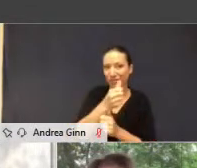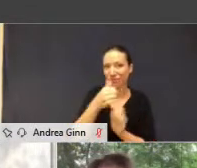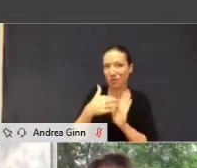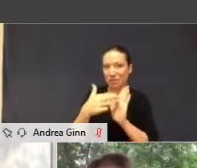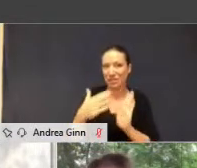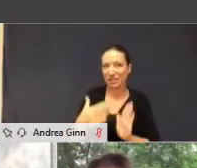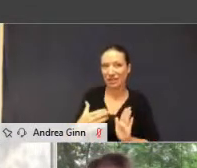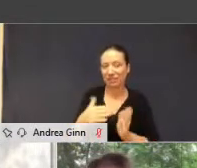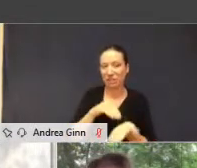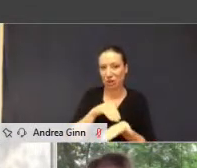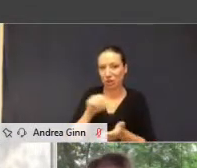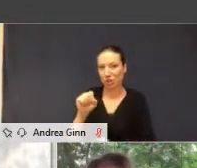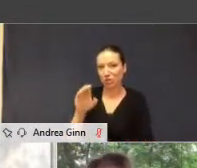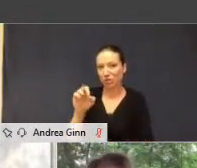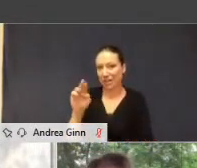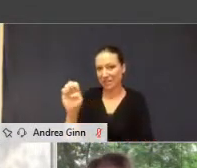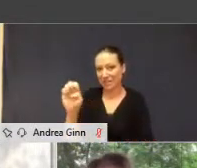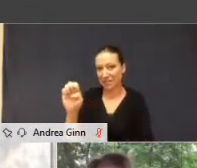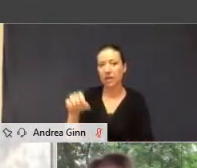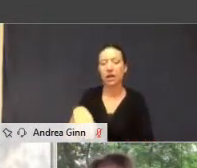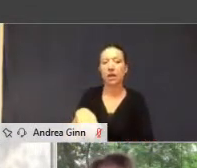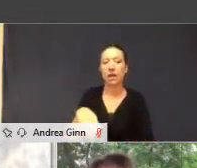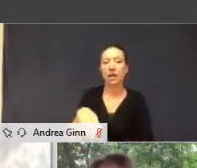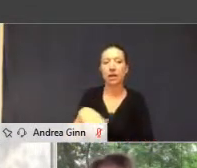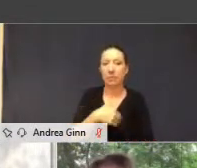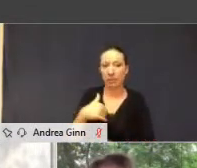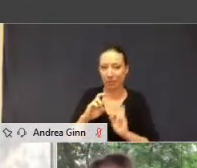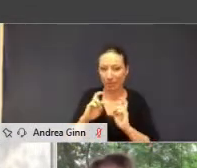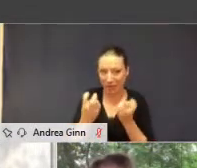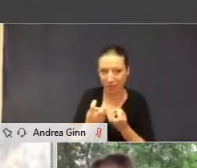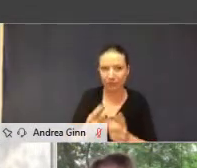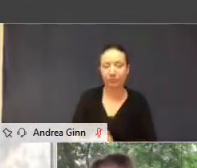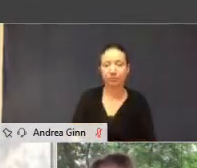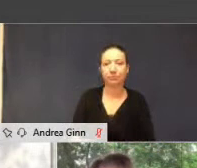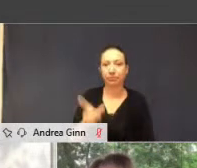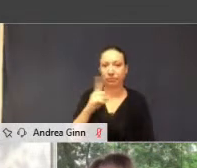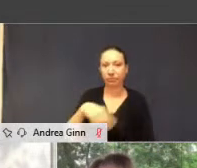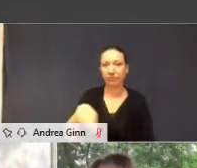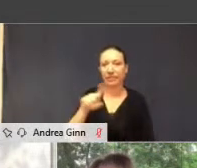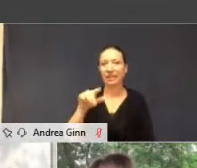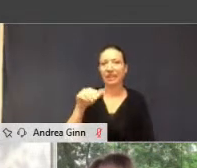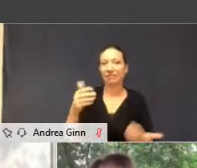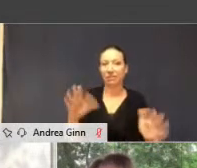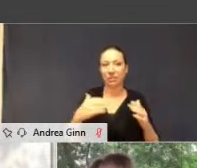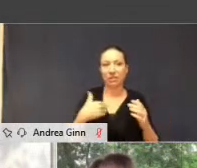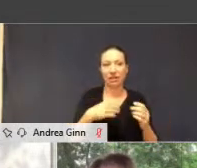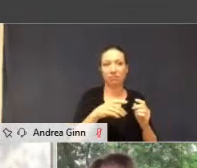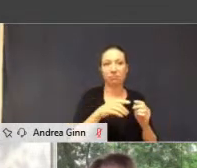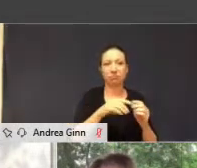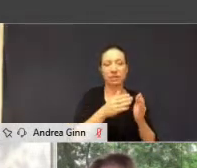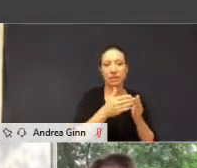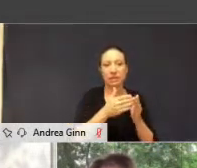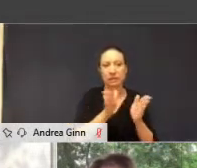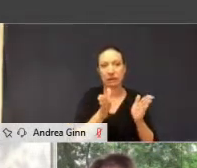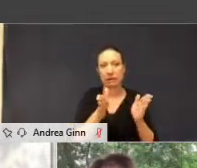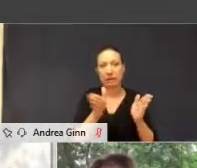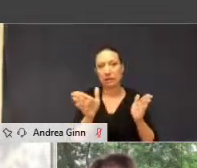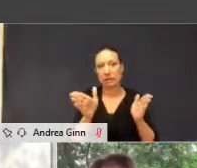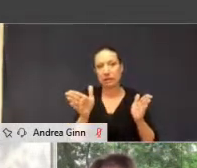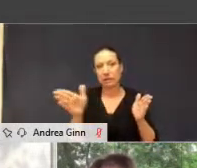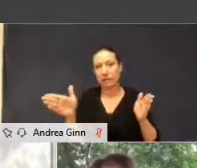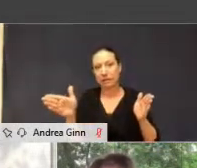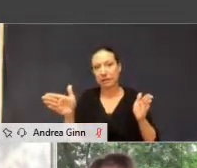representatives, and Dr. Grace, or members of the committee, they have extended it numerous times. There were some issues